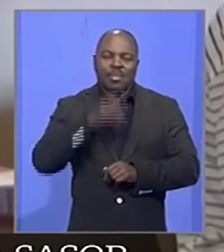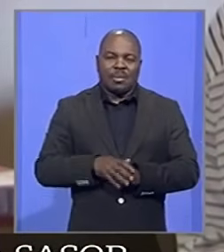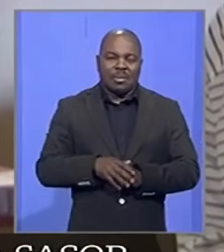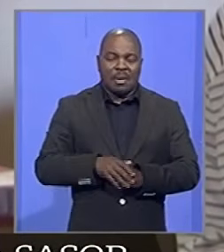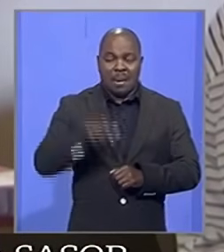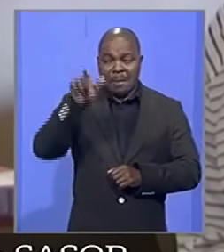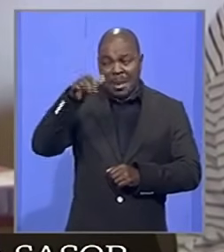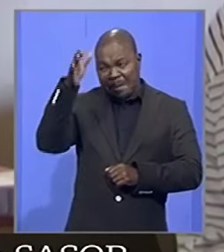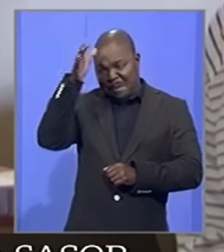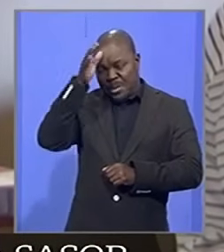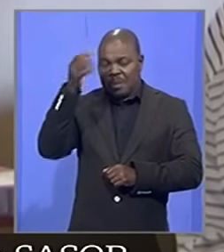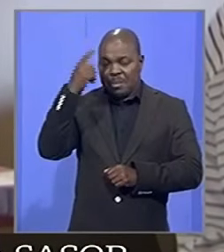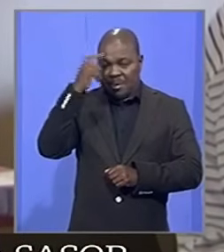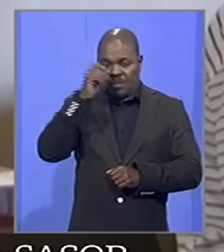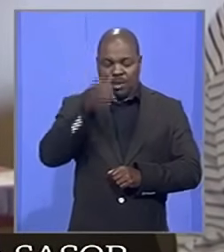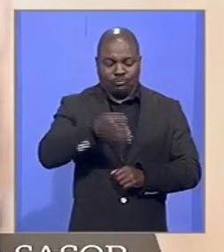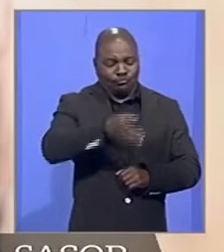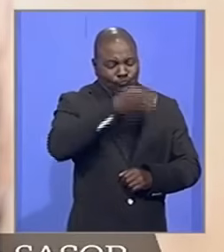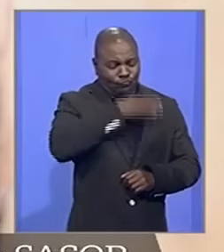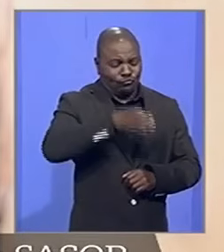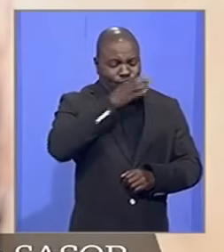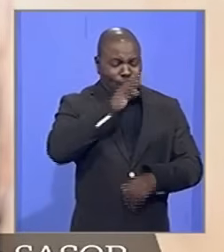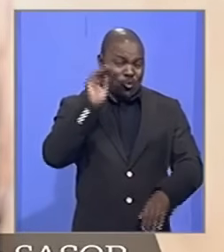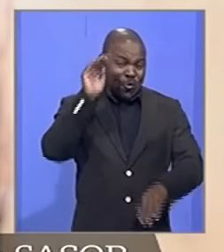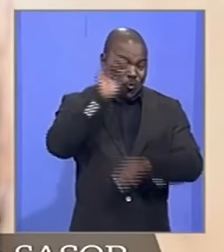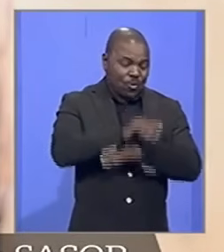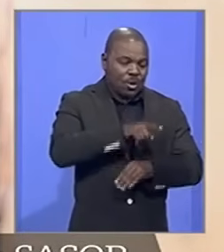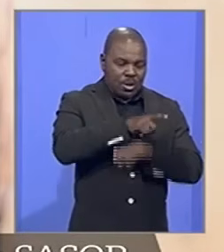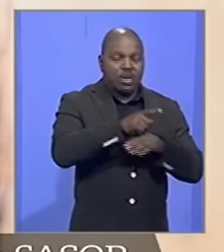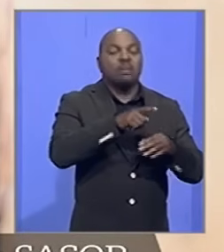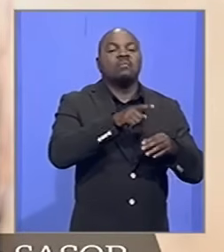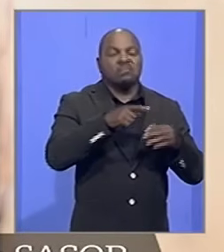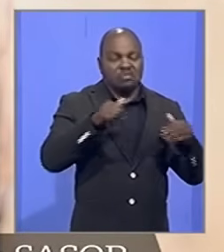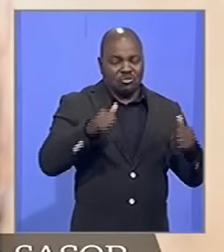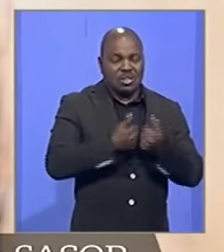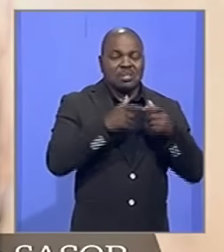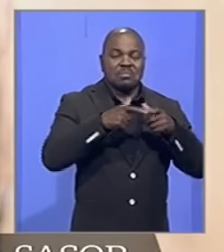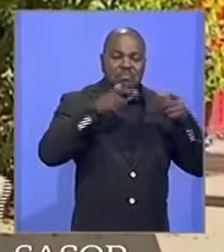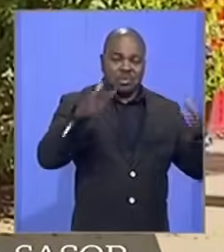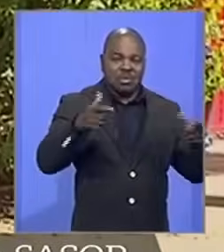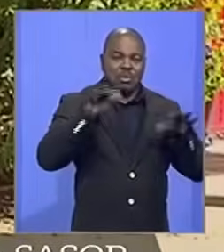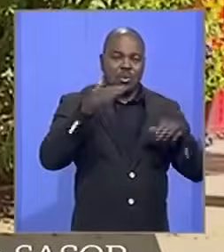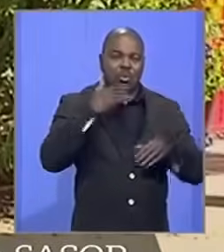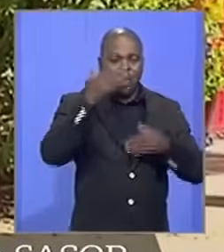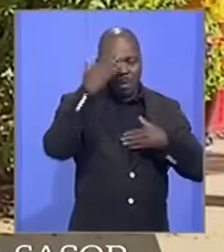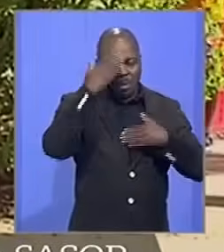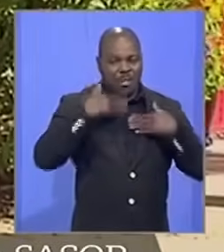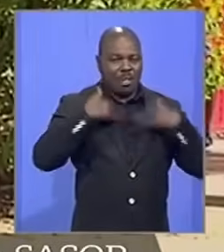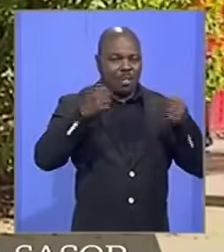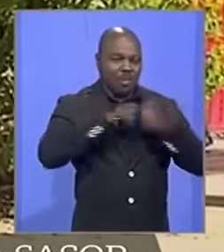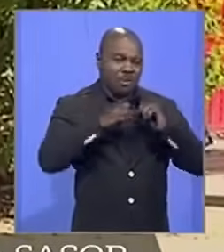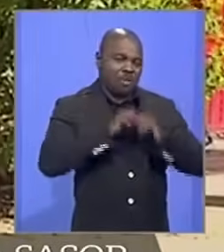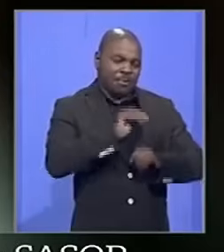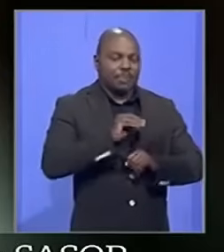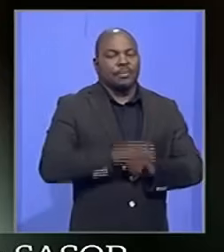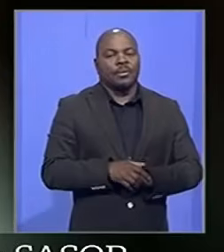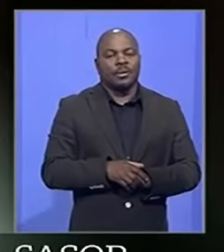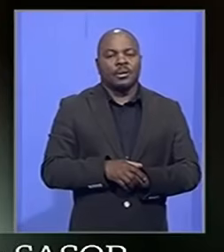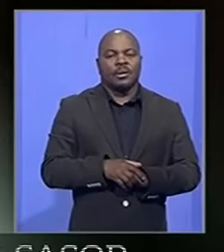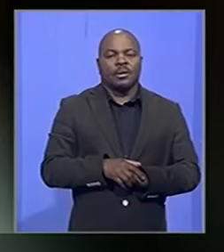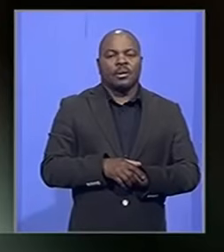dumela gore tiriso botlhaswa ya nnotagi e tshameka karolo e kgolo gareng ga banna bao ba tshelang ka malwetse a tlhaloganyo.